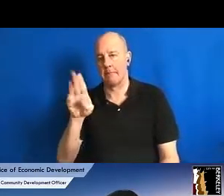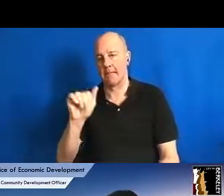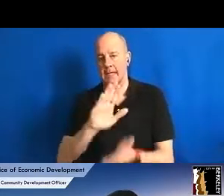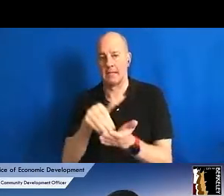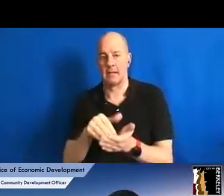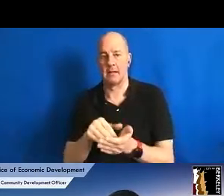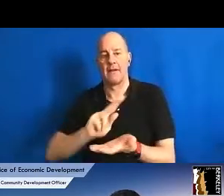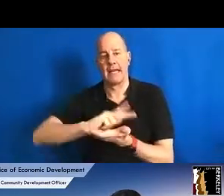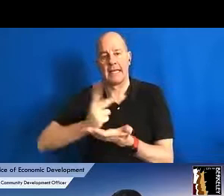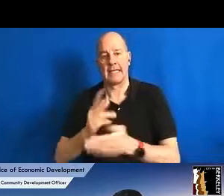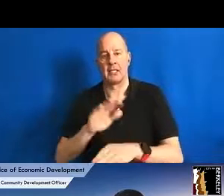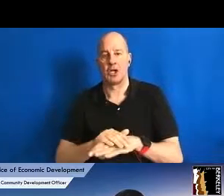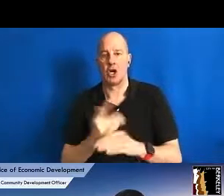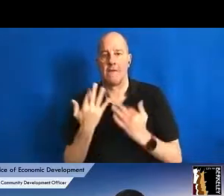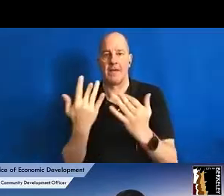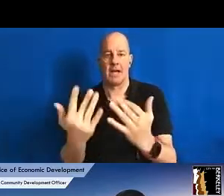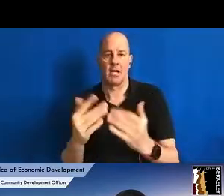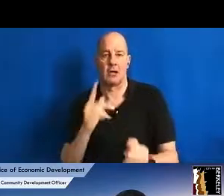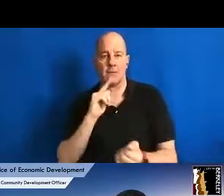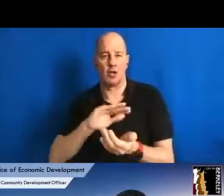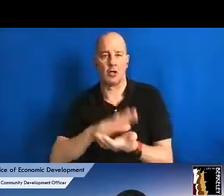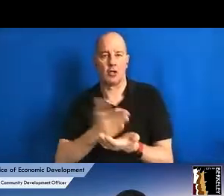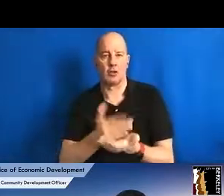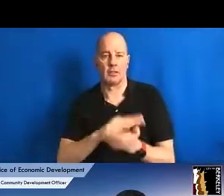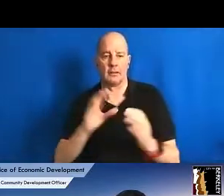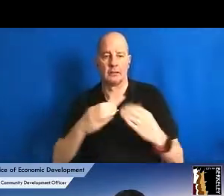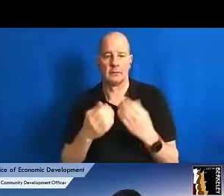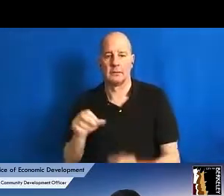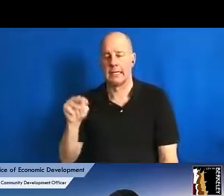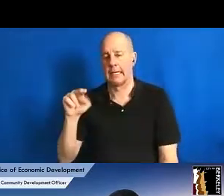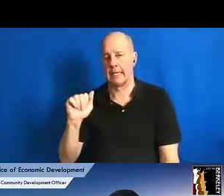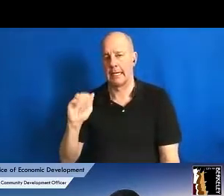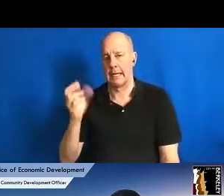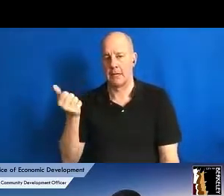does cooking classes, Nabalom Bakery and Pizzeria,